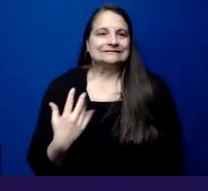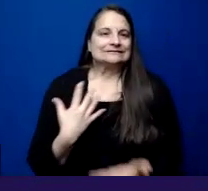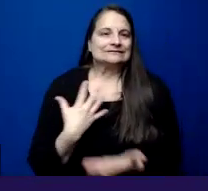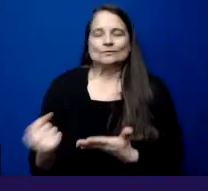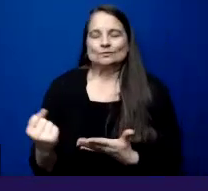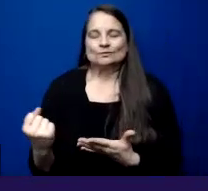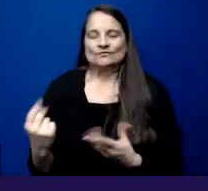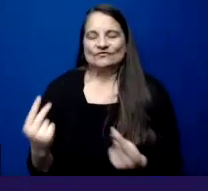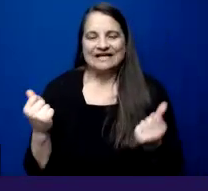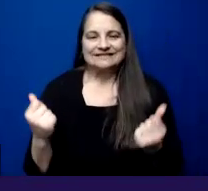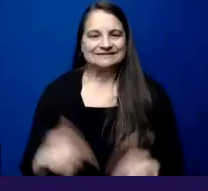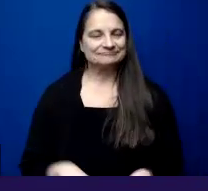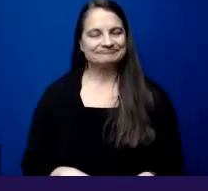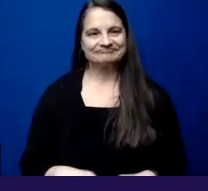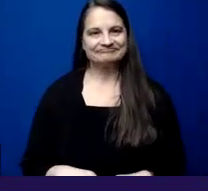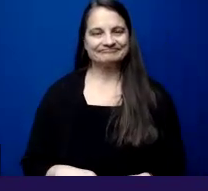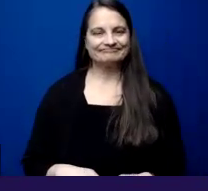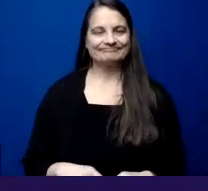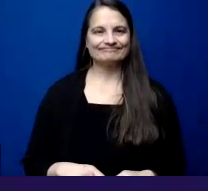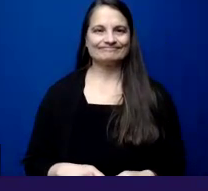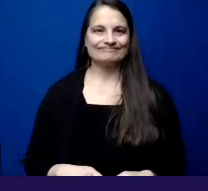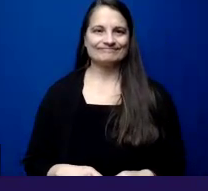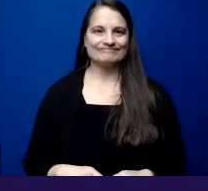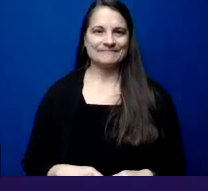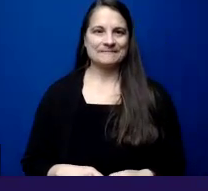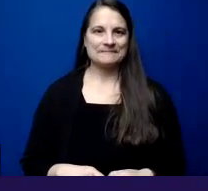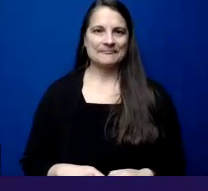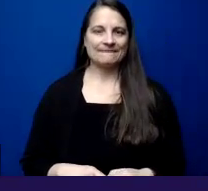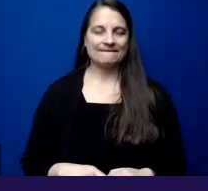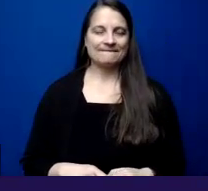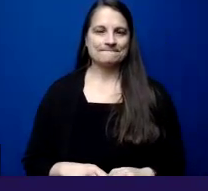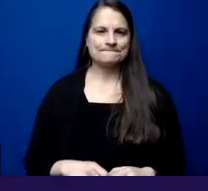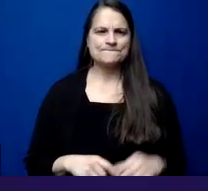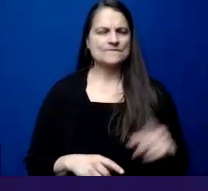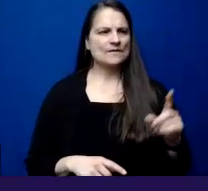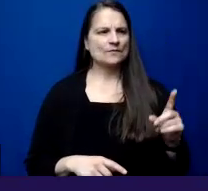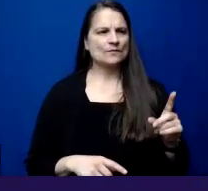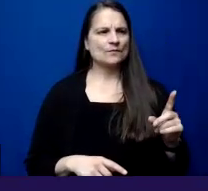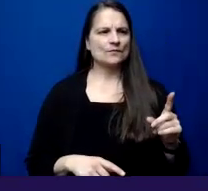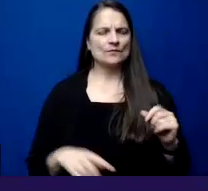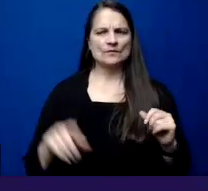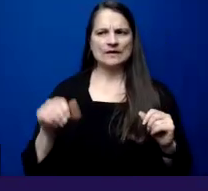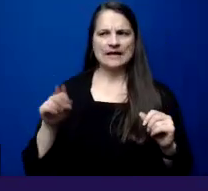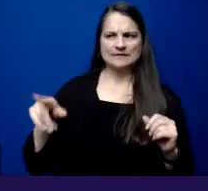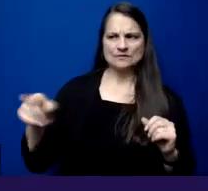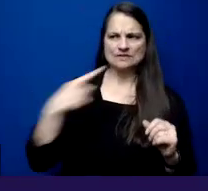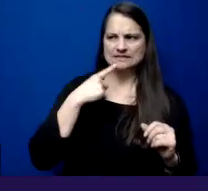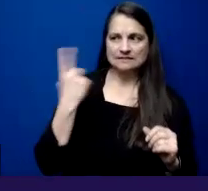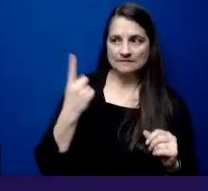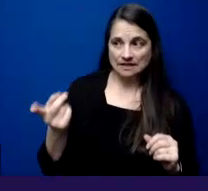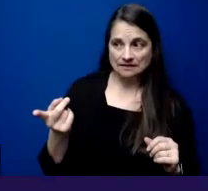so fast. Um, and what were you going to say, Abby? I feel like you had one more thought you were going to